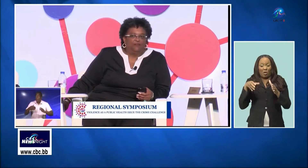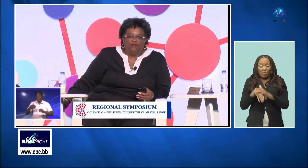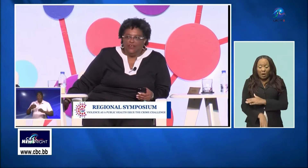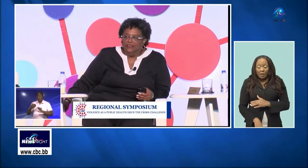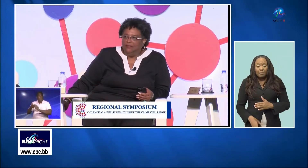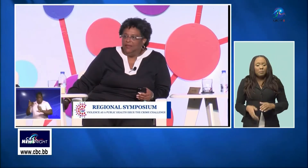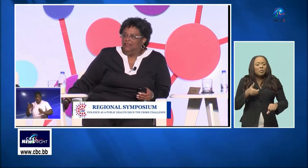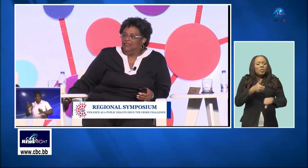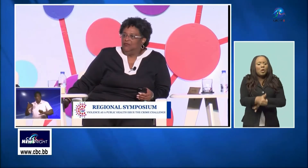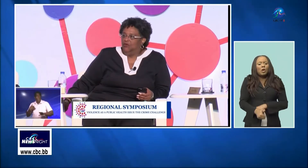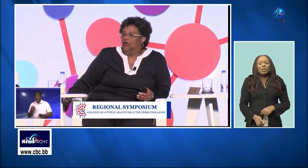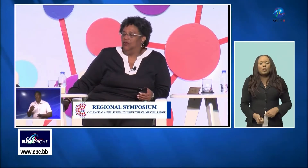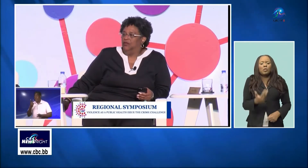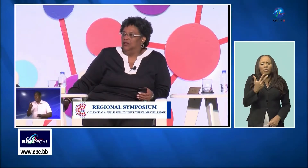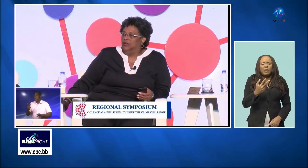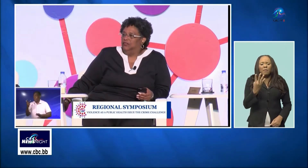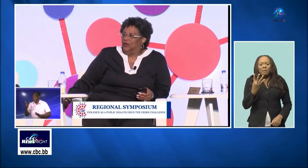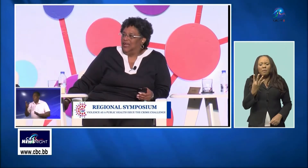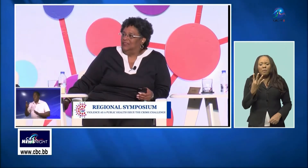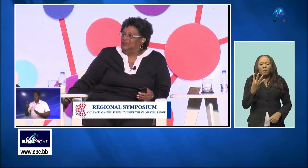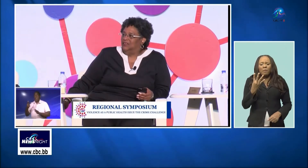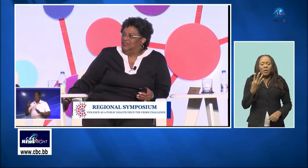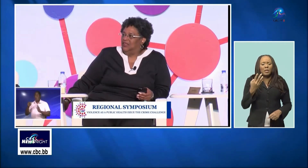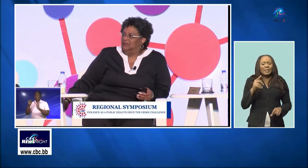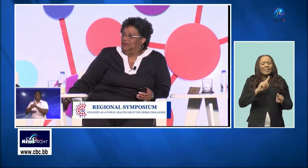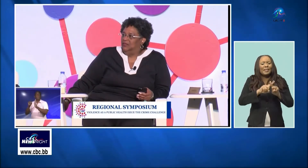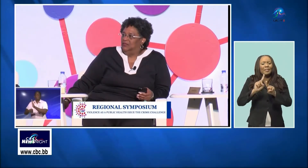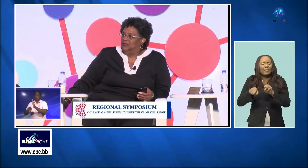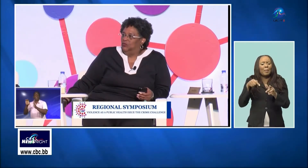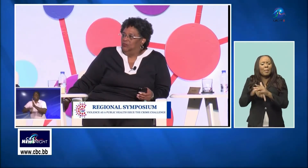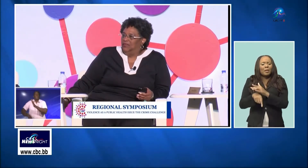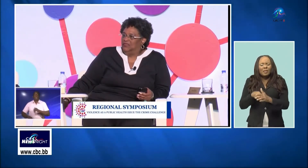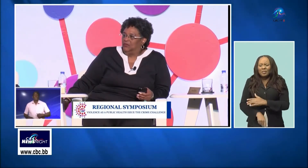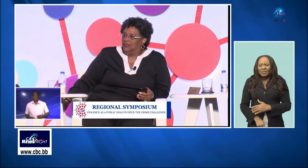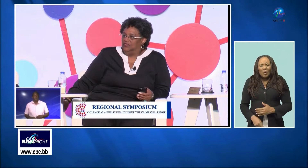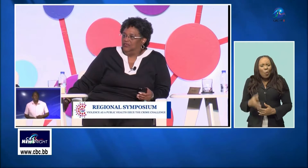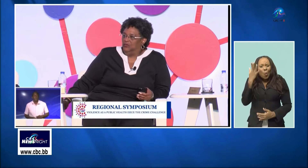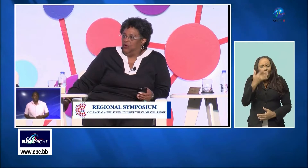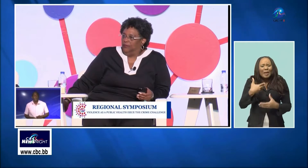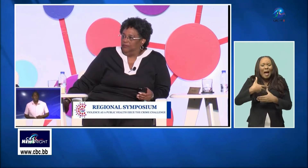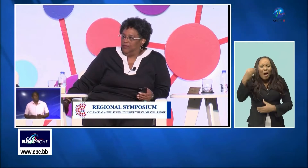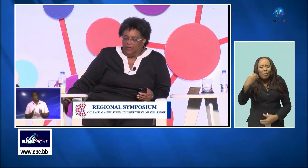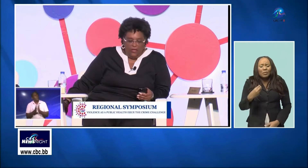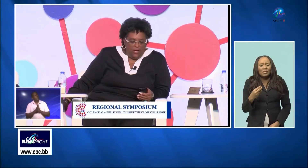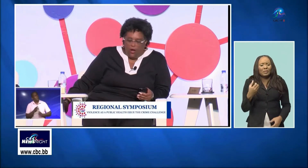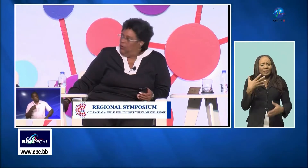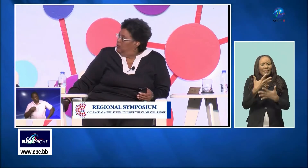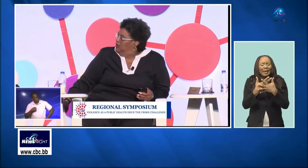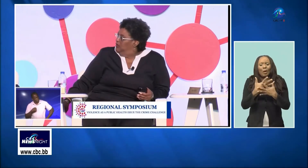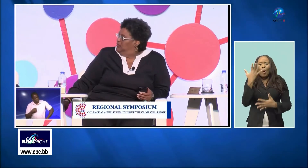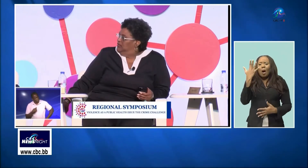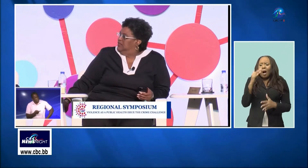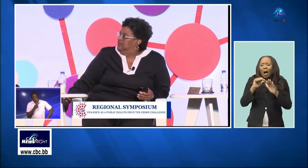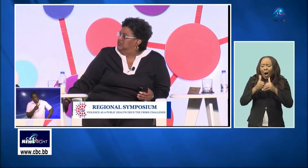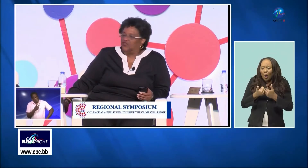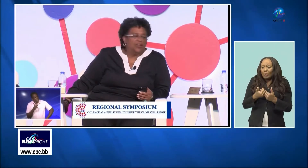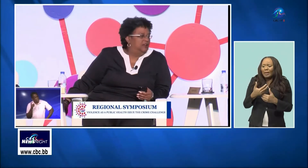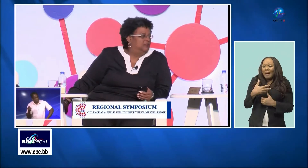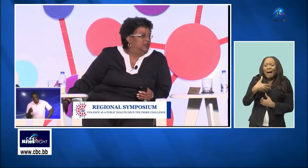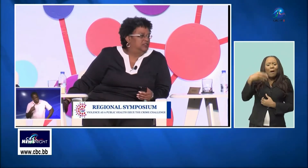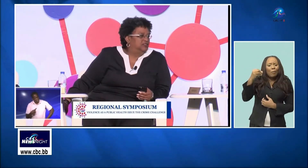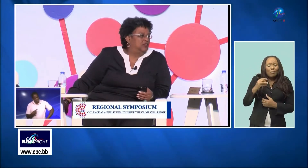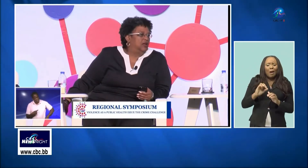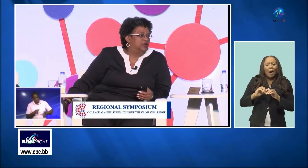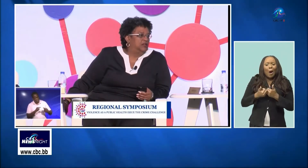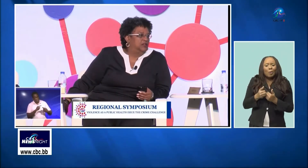Something is fundamentally wrong. So I ask myself 2 basic questions. 1, how are we going to deconstruct